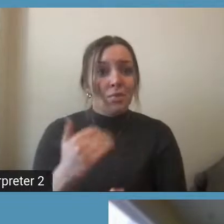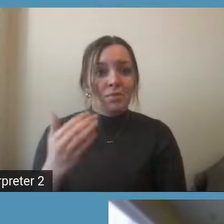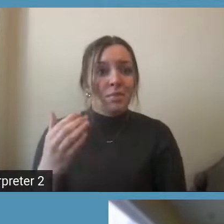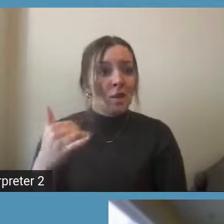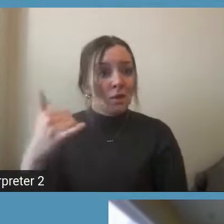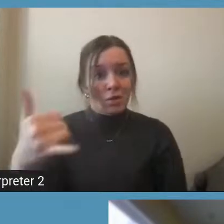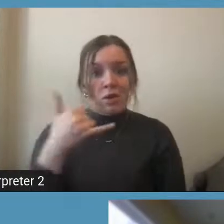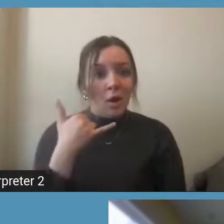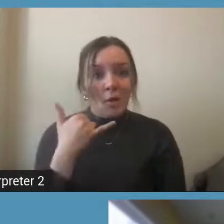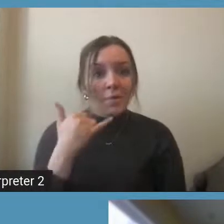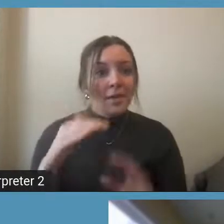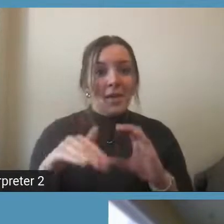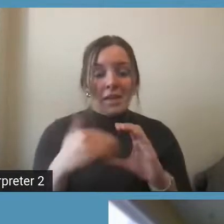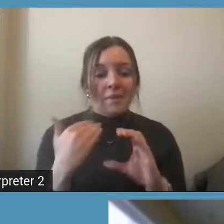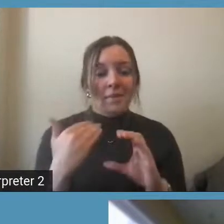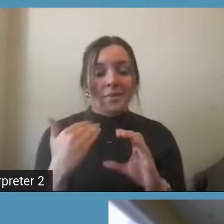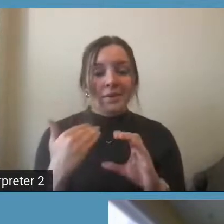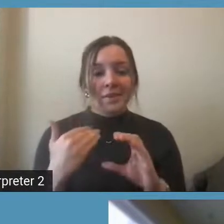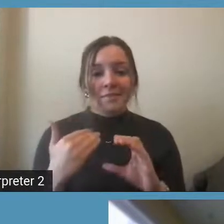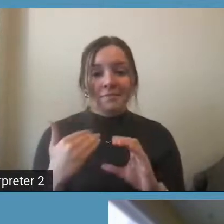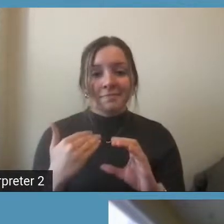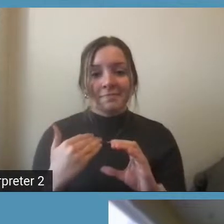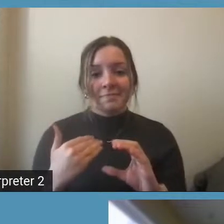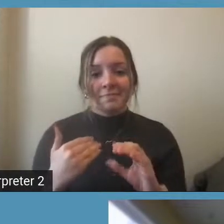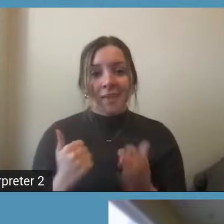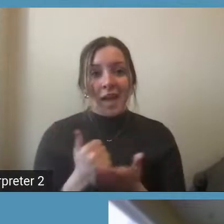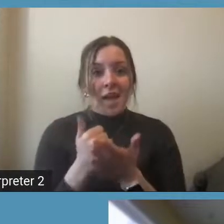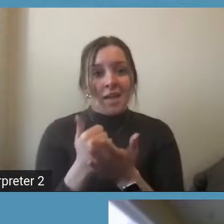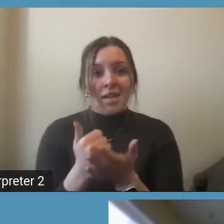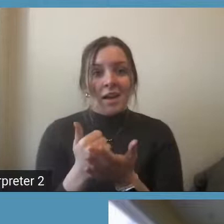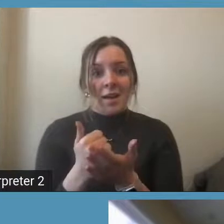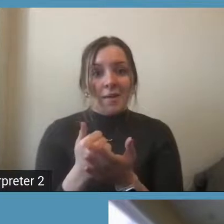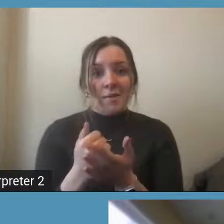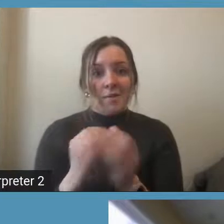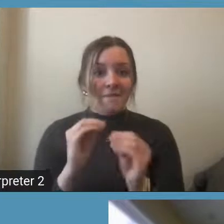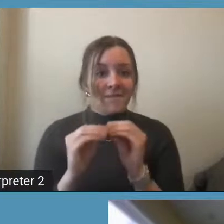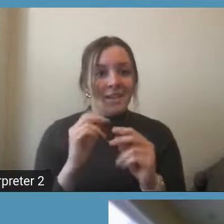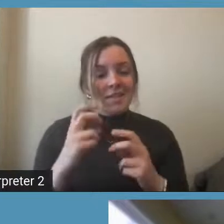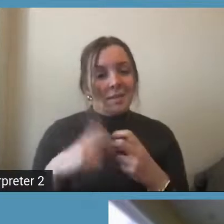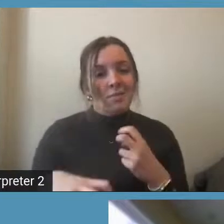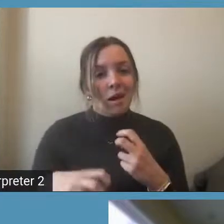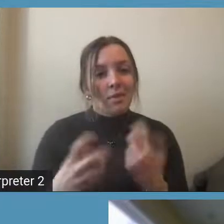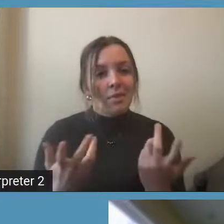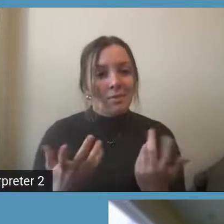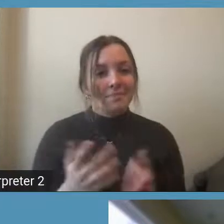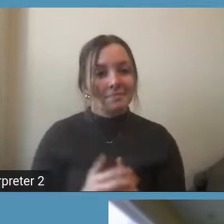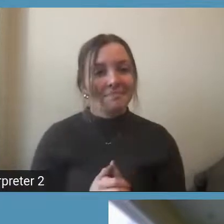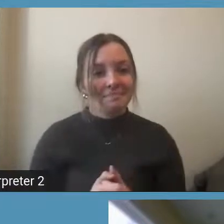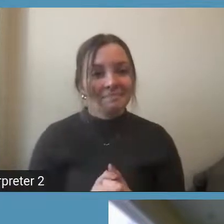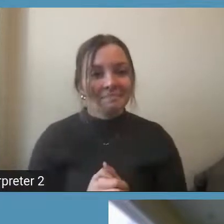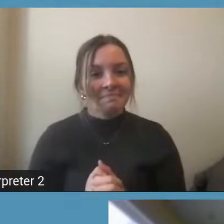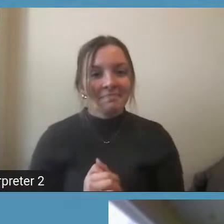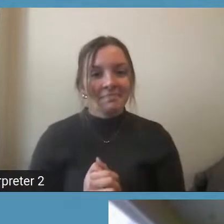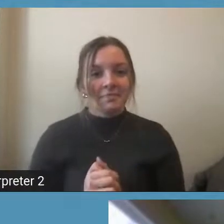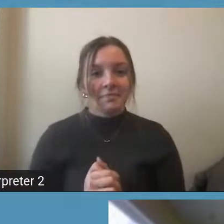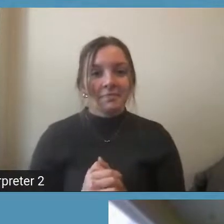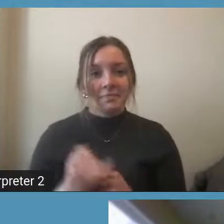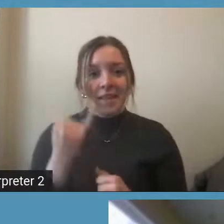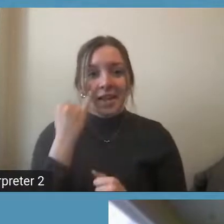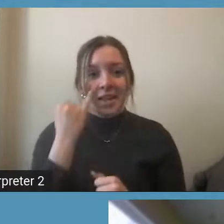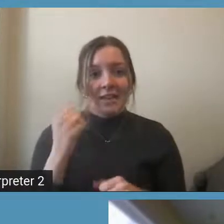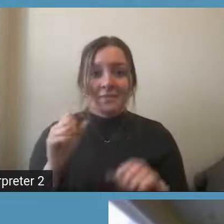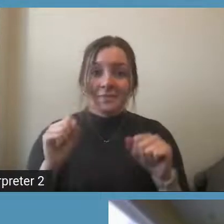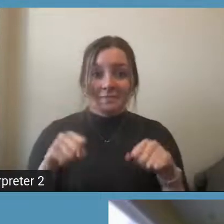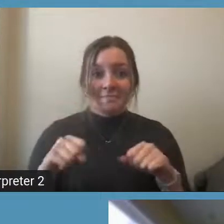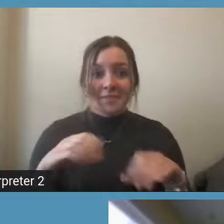their problems are. We address them. We see if it's feasible, and if it is, it moves forward.